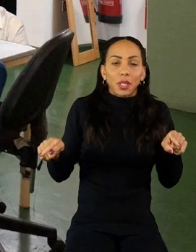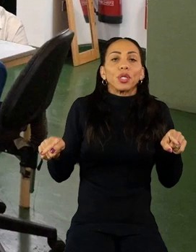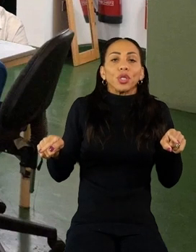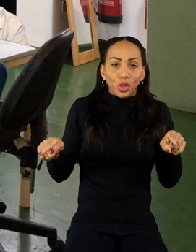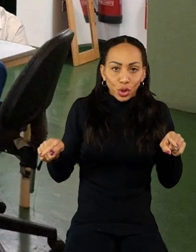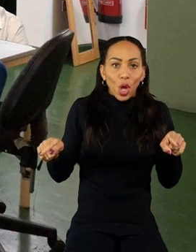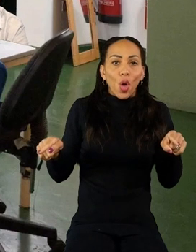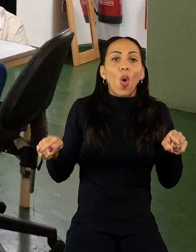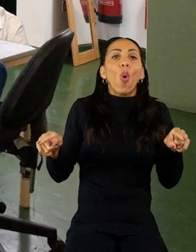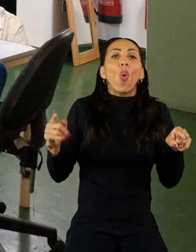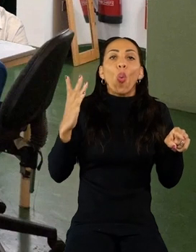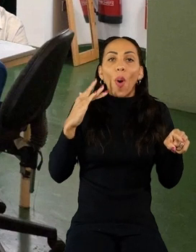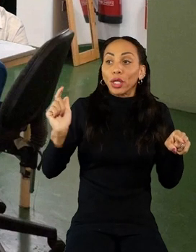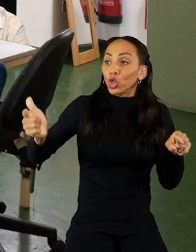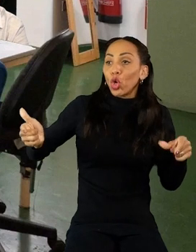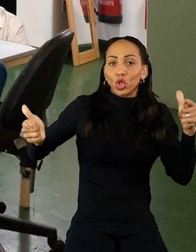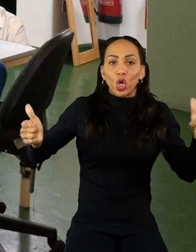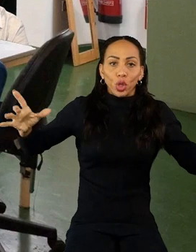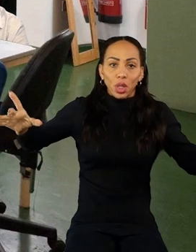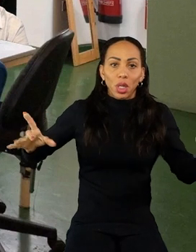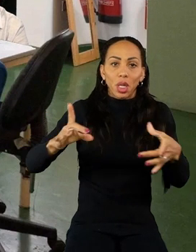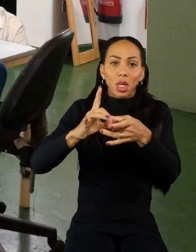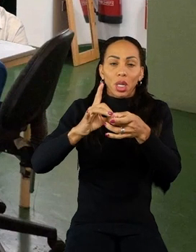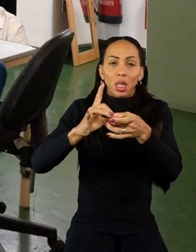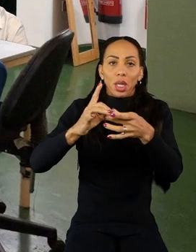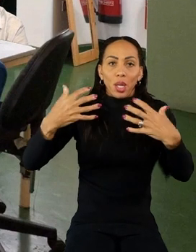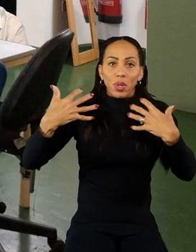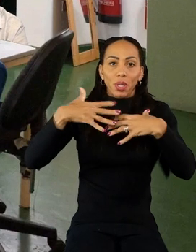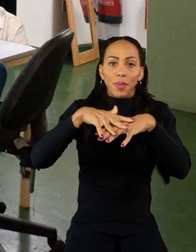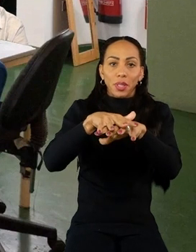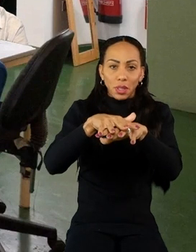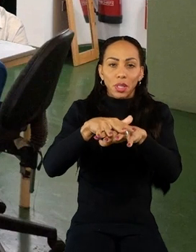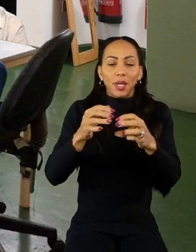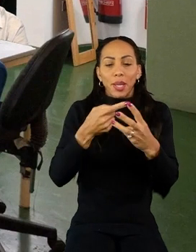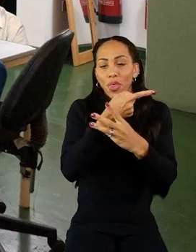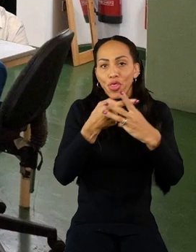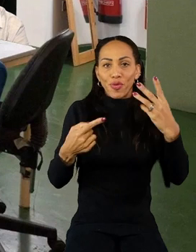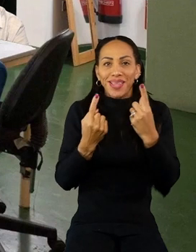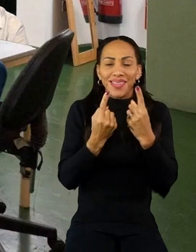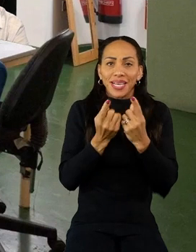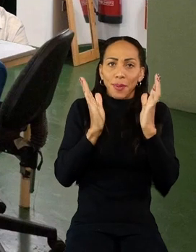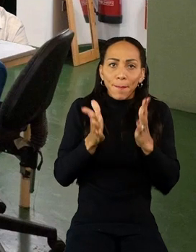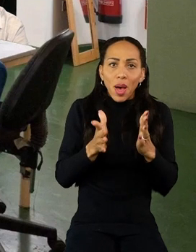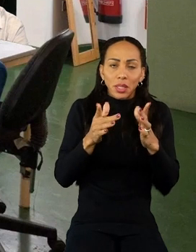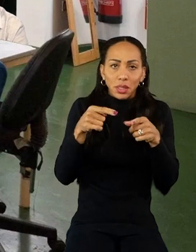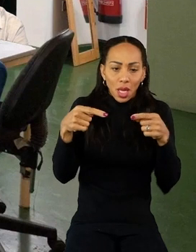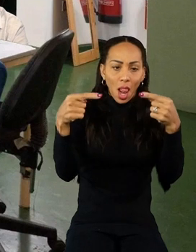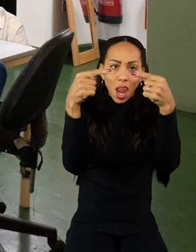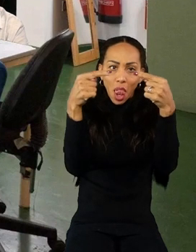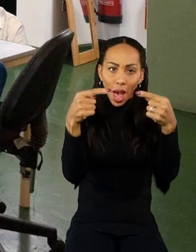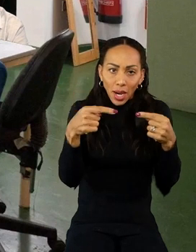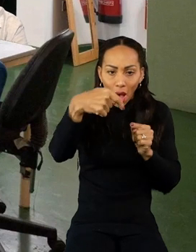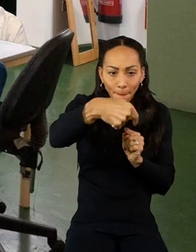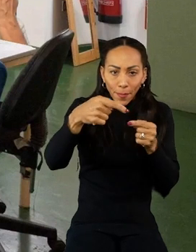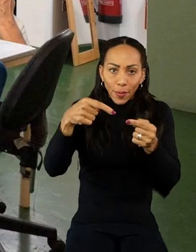tables were so you had the same perspective on the tables, so they would both line up with the table that was in the